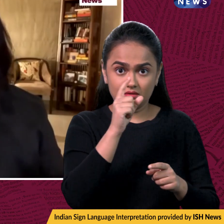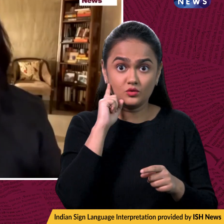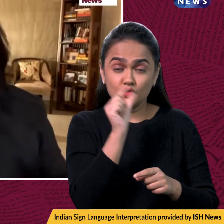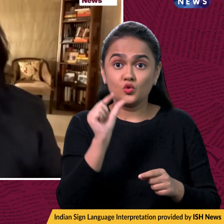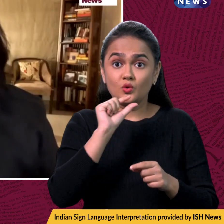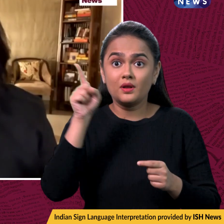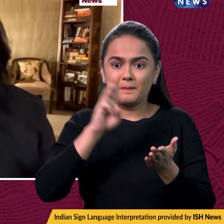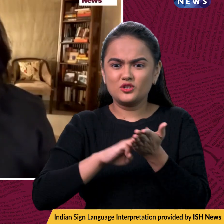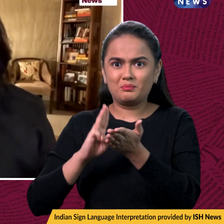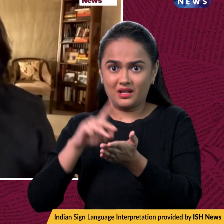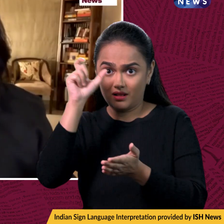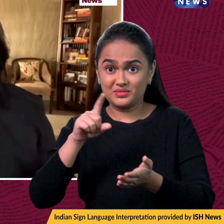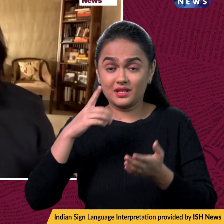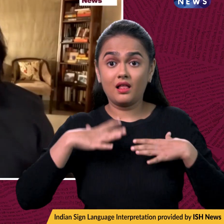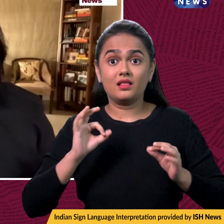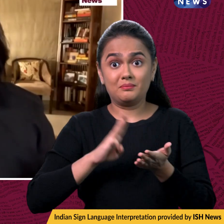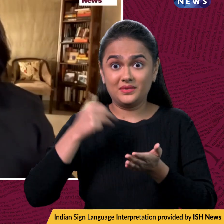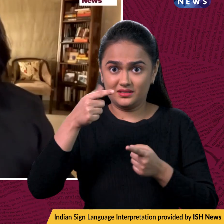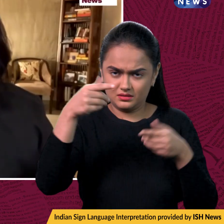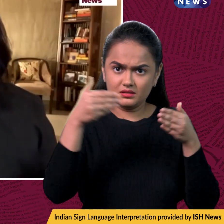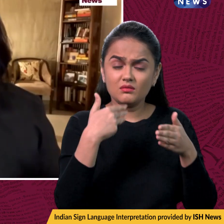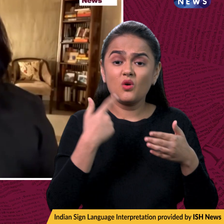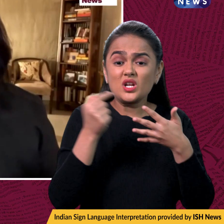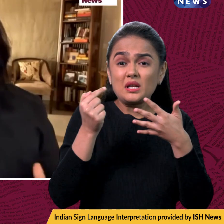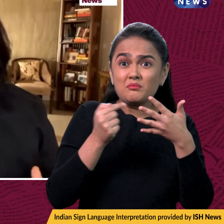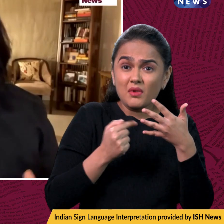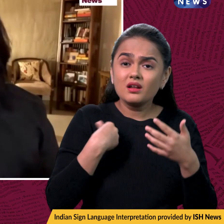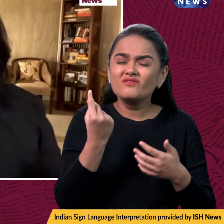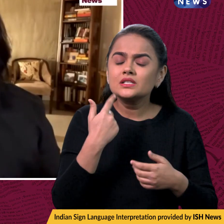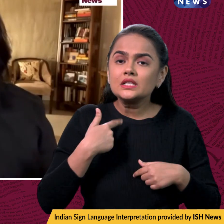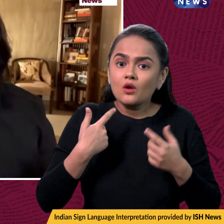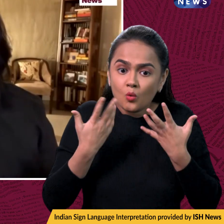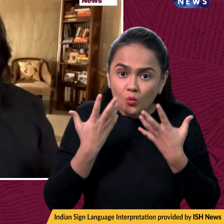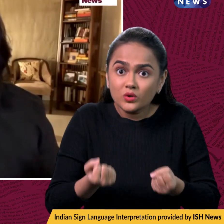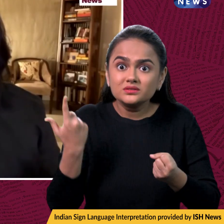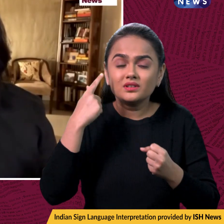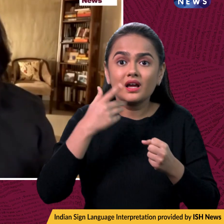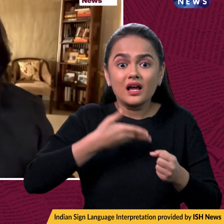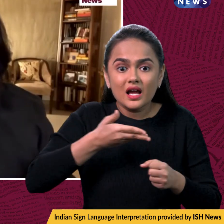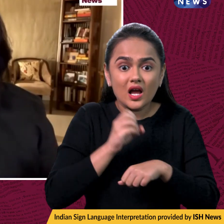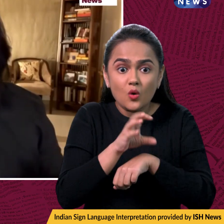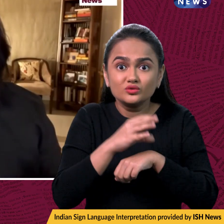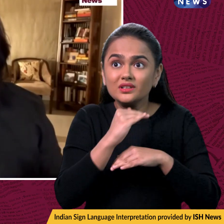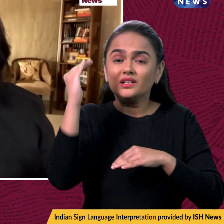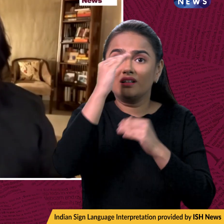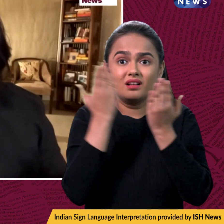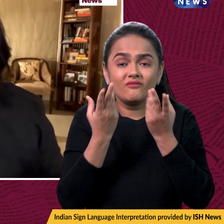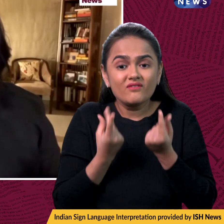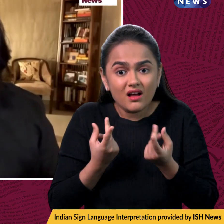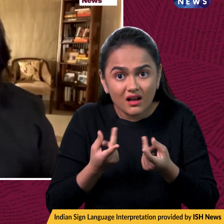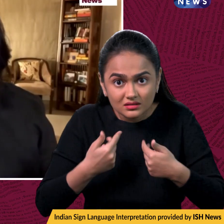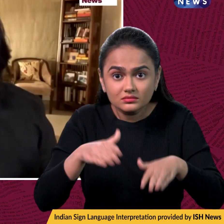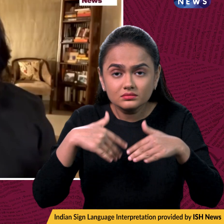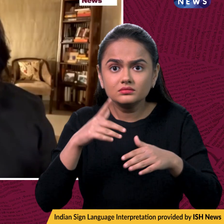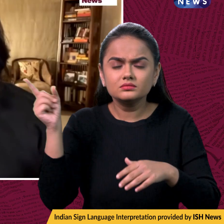met Union Health Minister Mansukh Mandavia to discuss their demands to expedite the NEET postgraduate counselling and to seek an apology